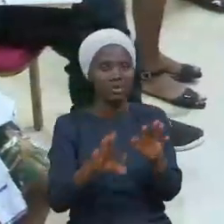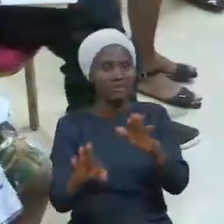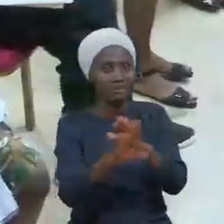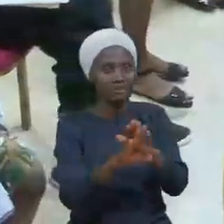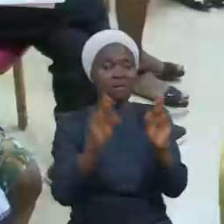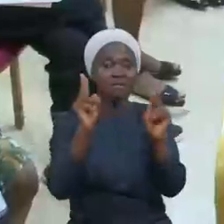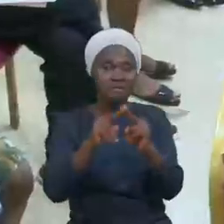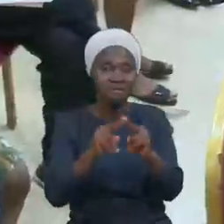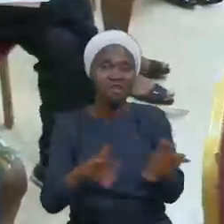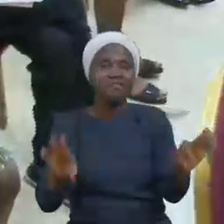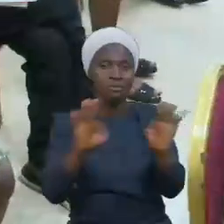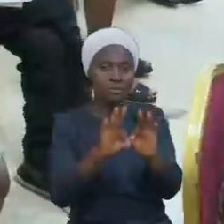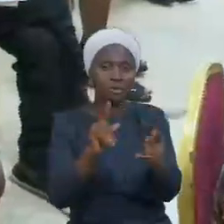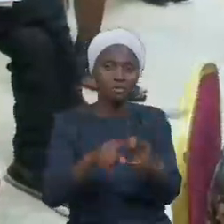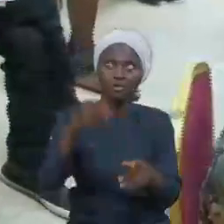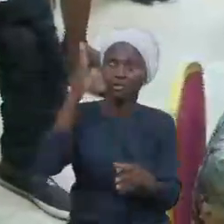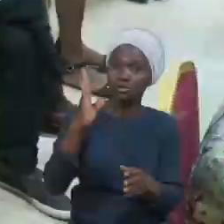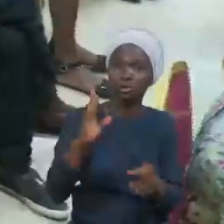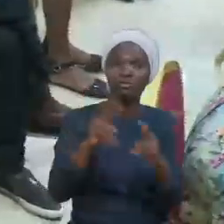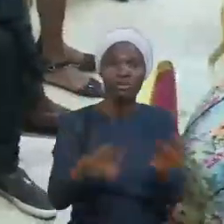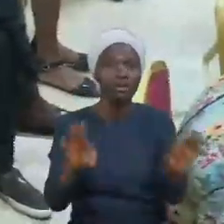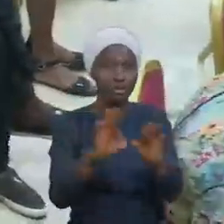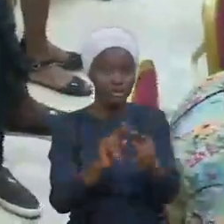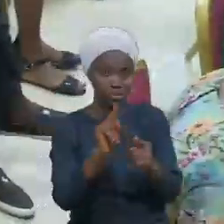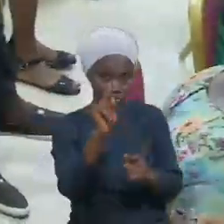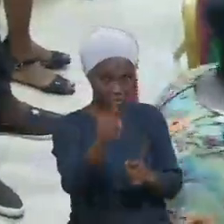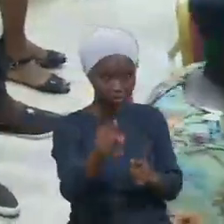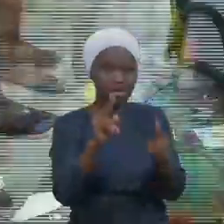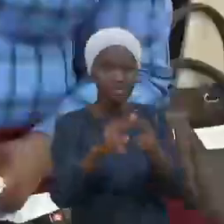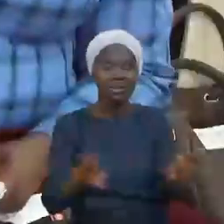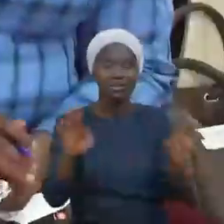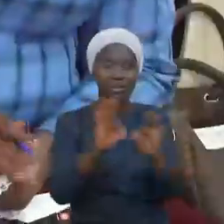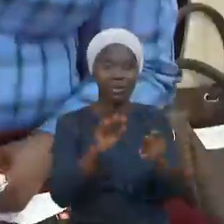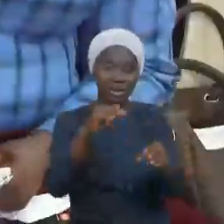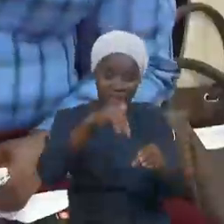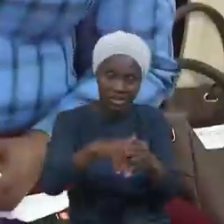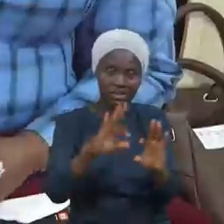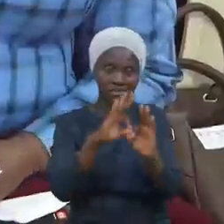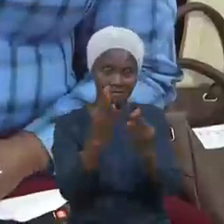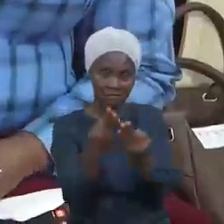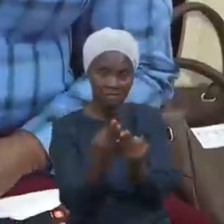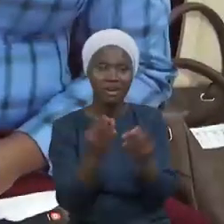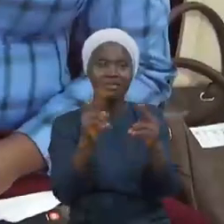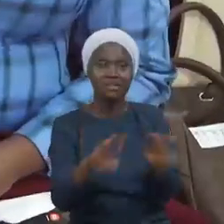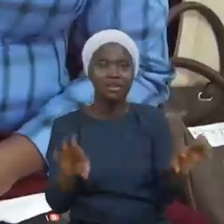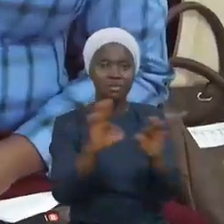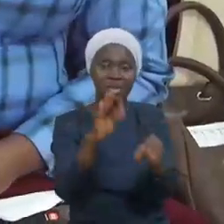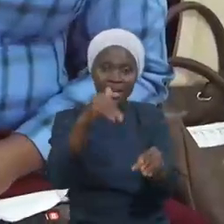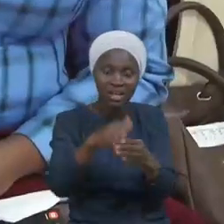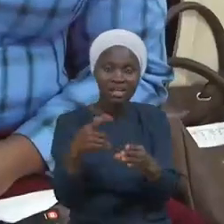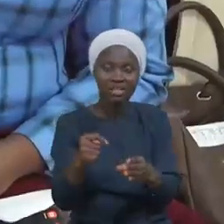God, fundamental to you, fundamental in the family, fundamental for the human